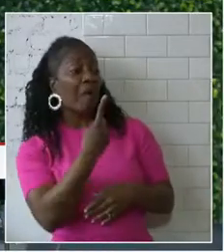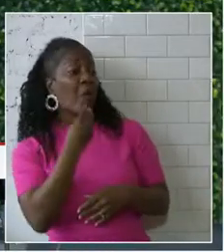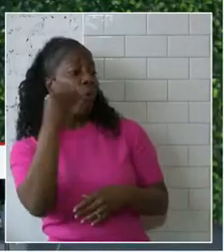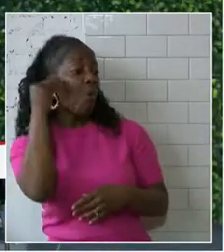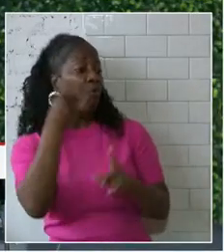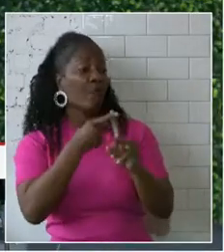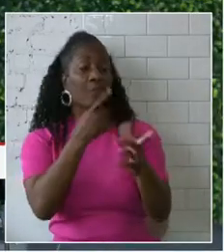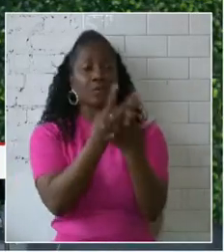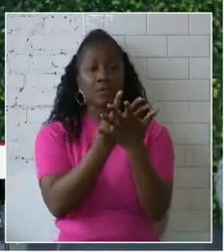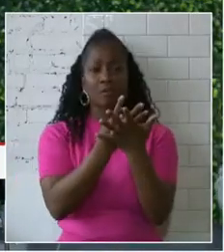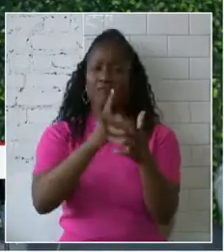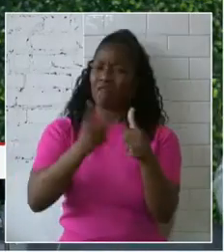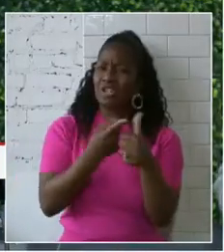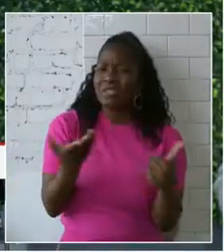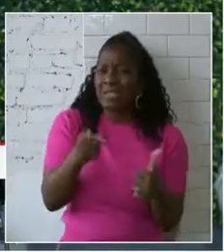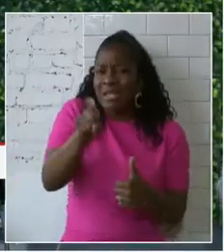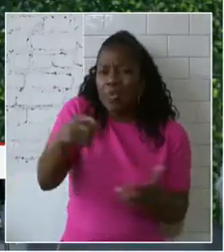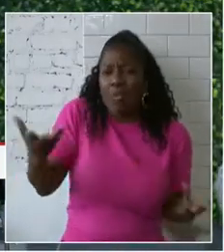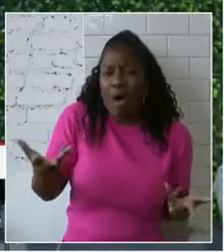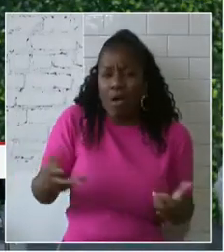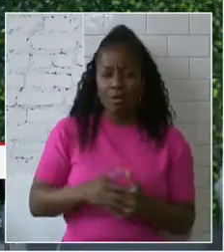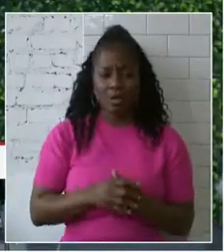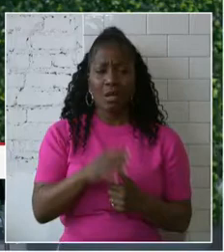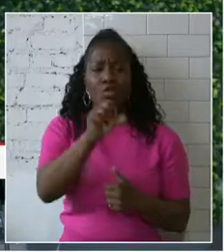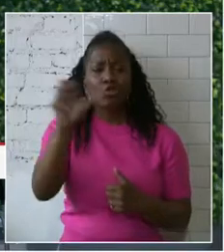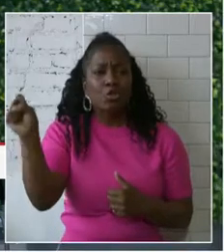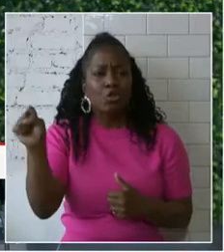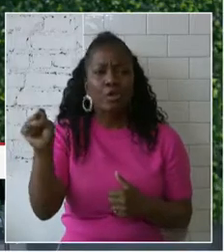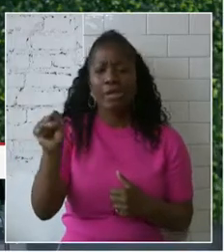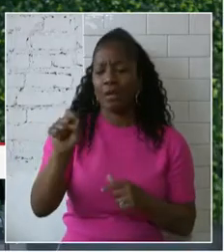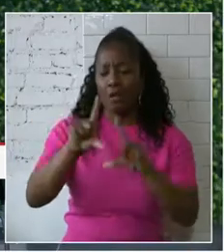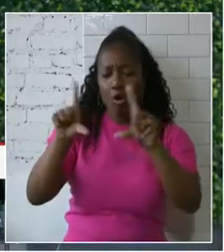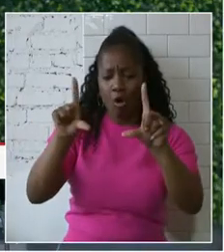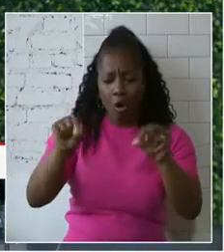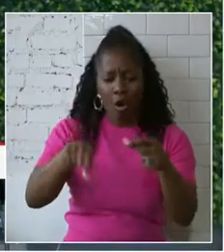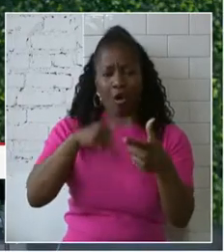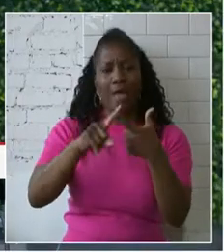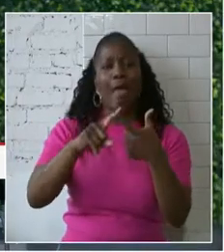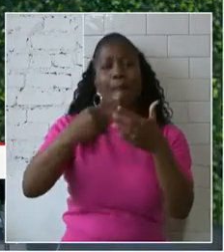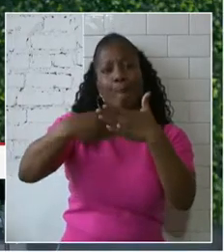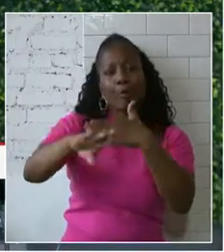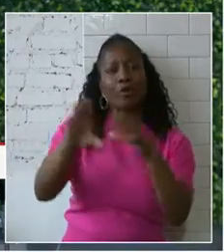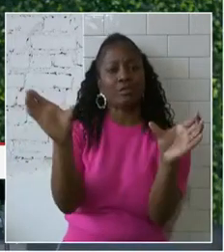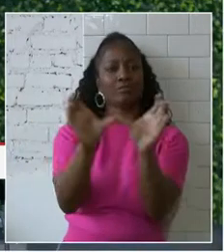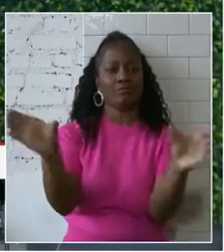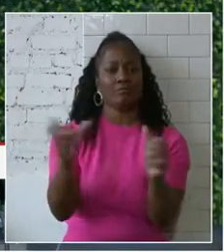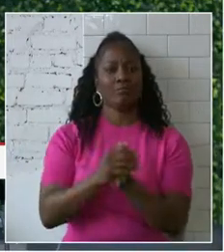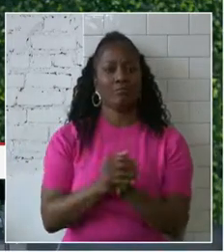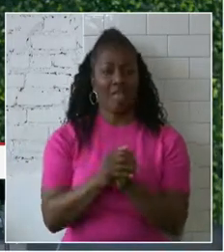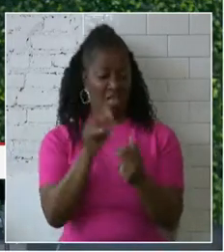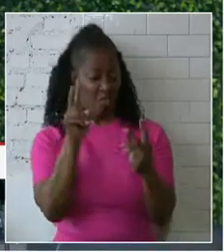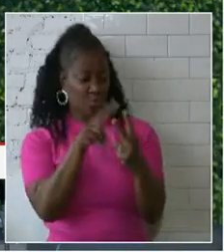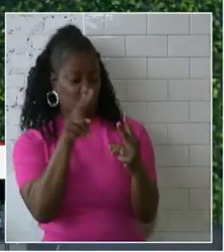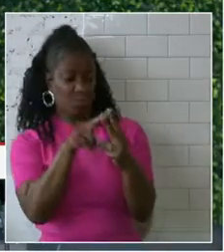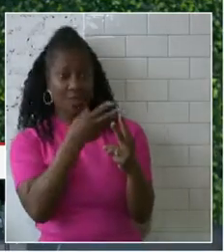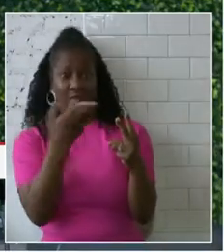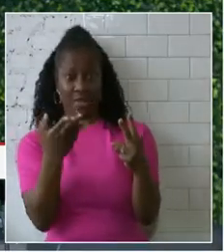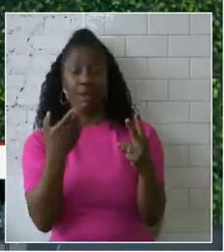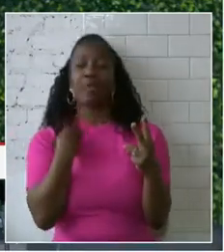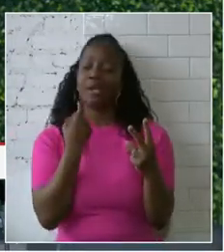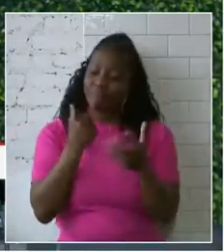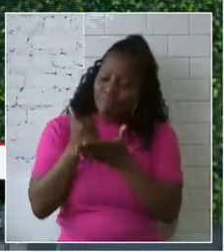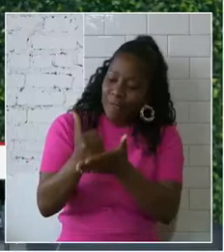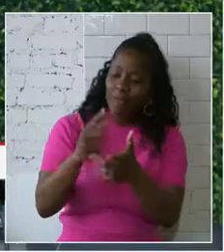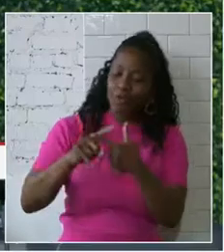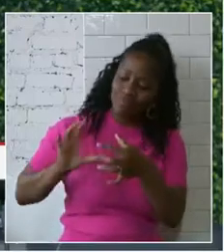they need is Social Security card and birth certificate. And we help connect them to those opportunities with